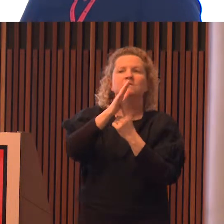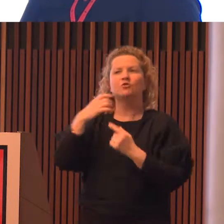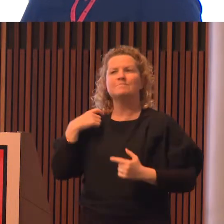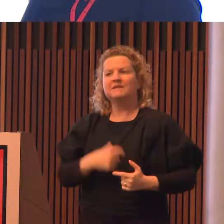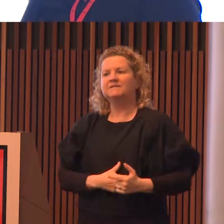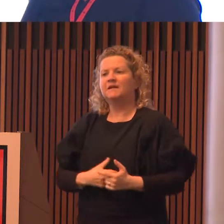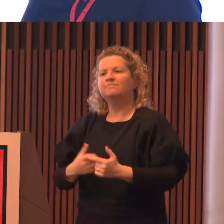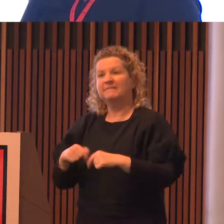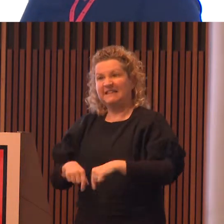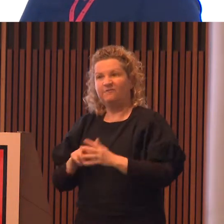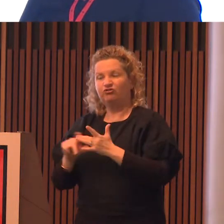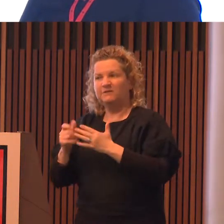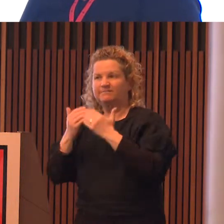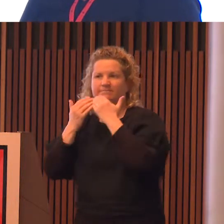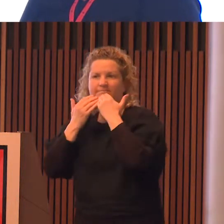Minister.